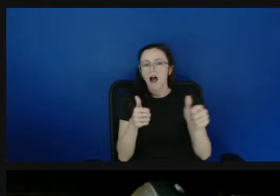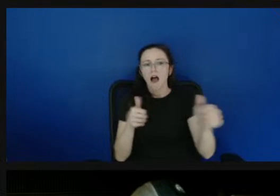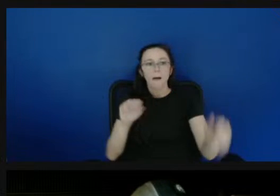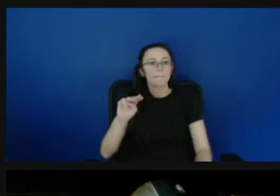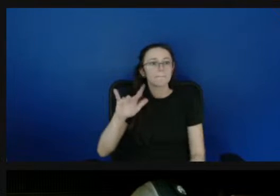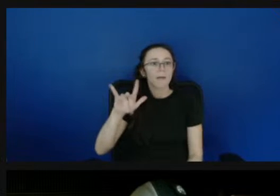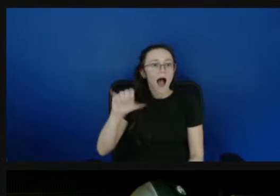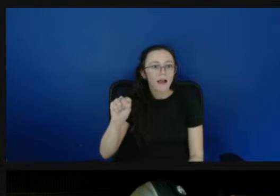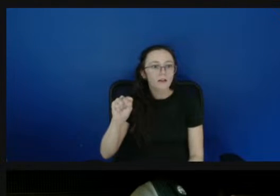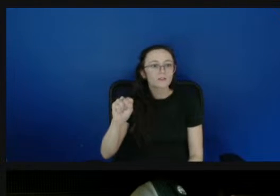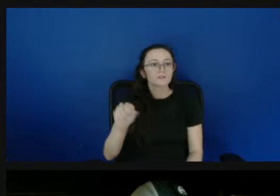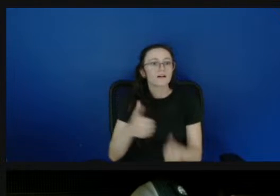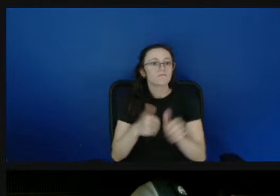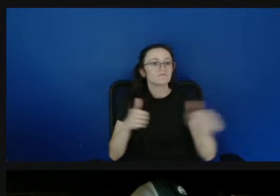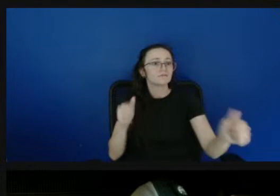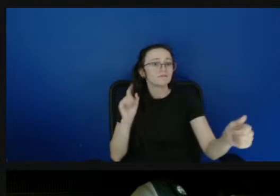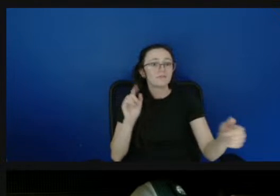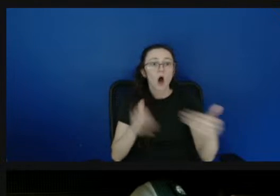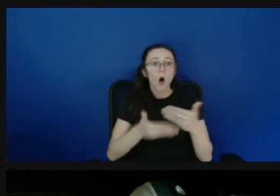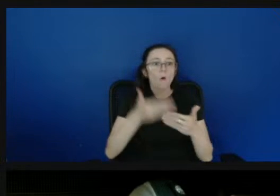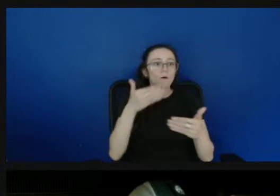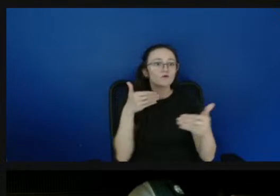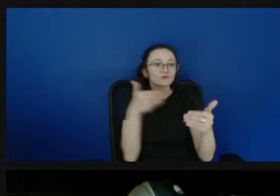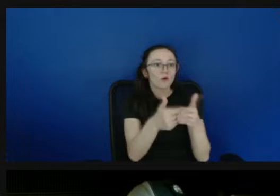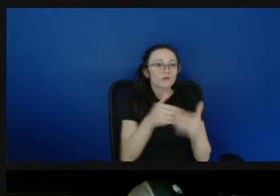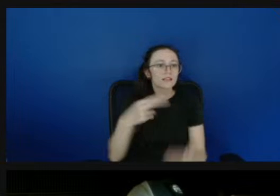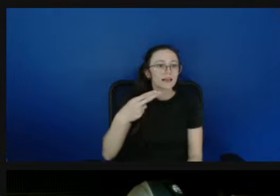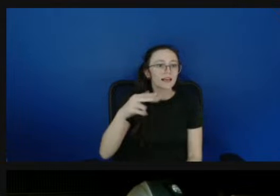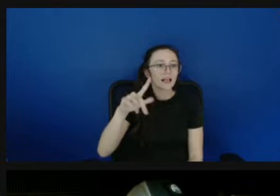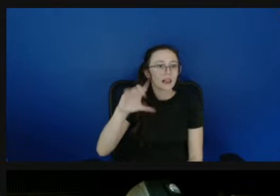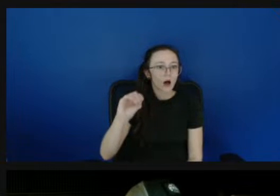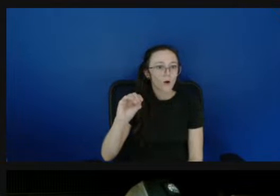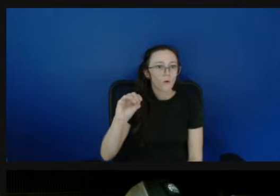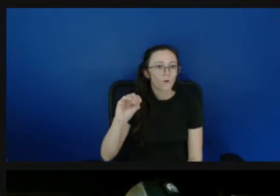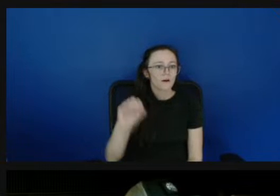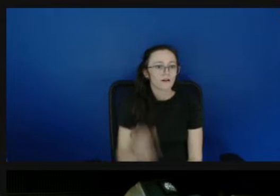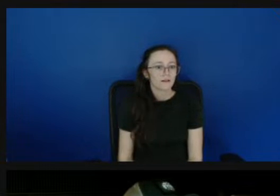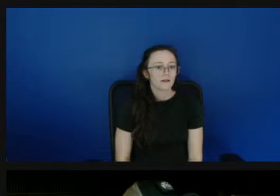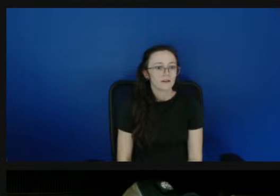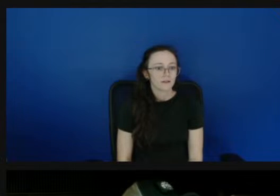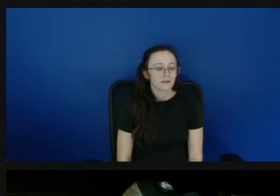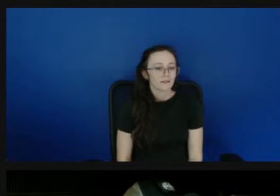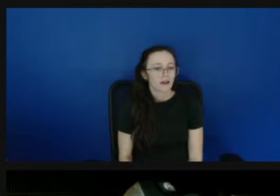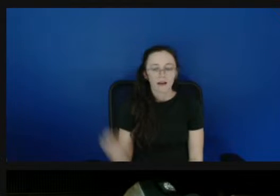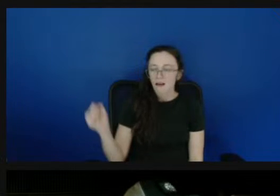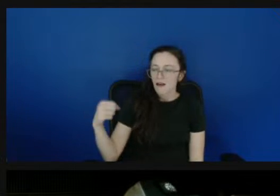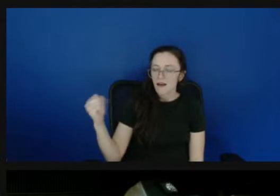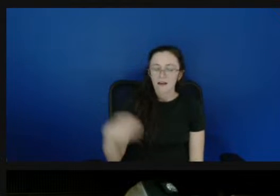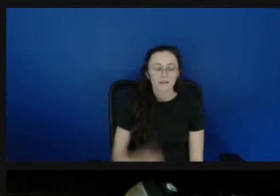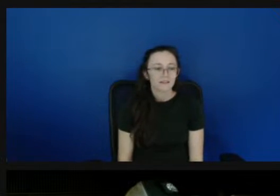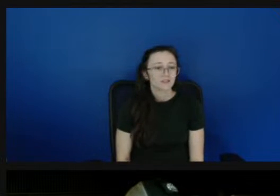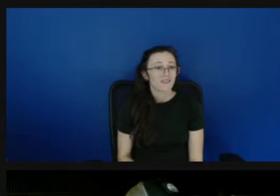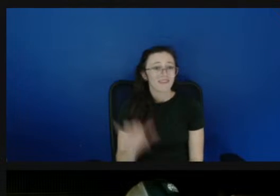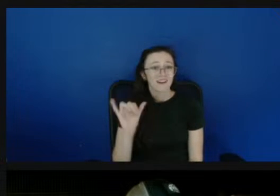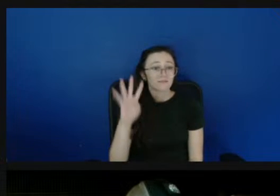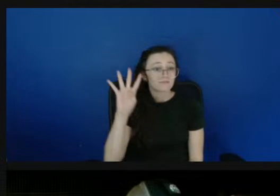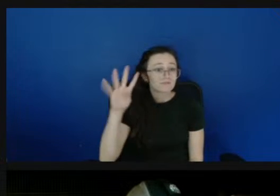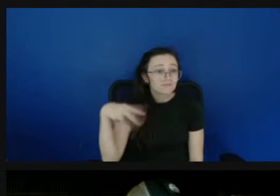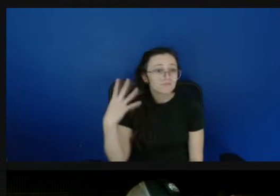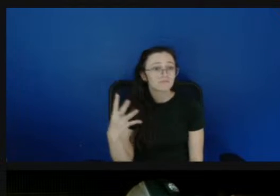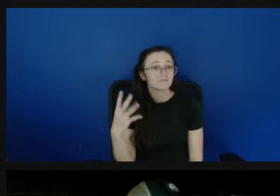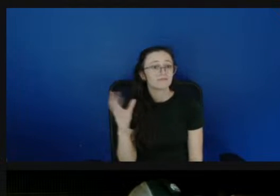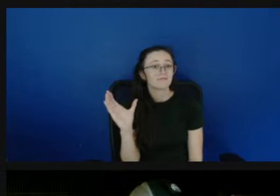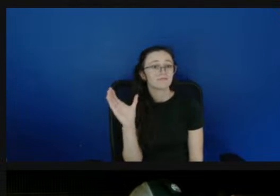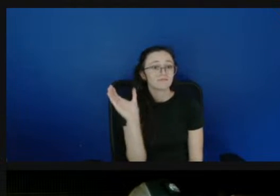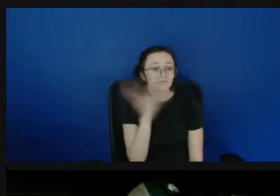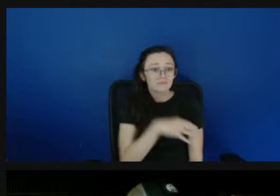right? Almost to Hilo, wasn't it? Yeah. Some of those storms. Yeah. So that's wild to think that could be, you